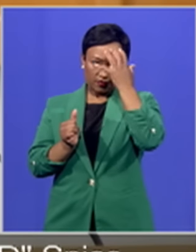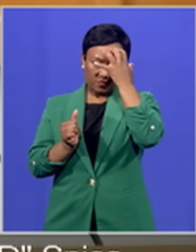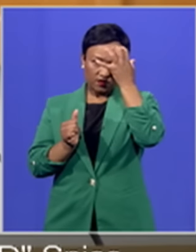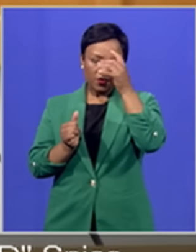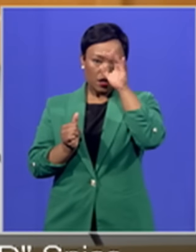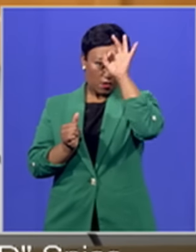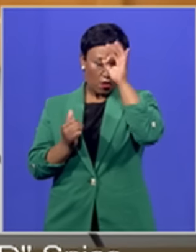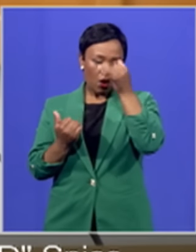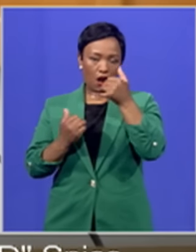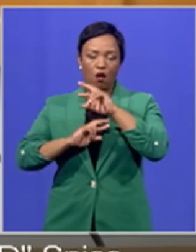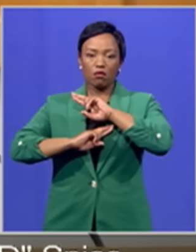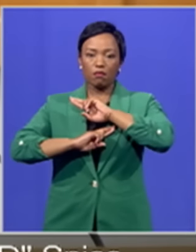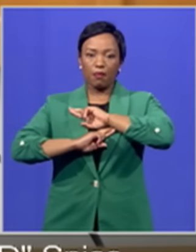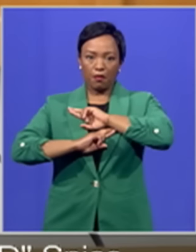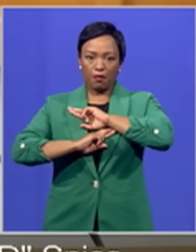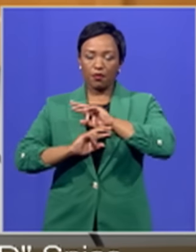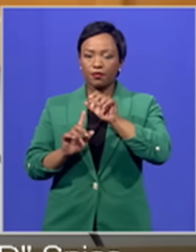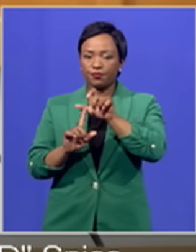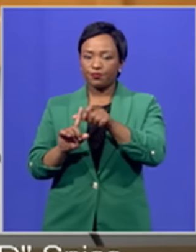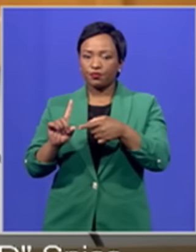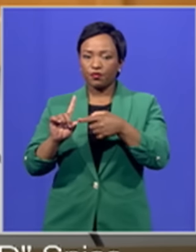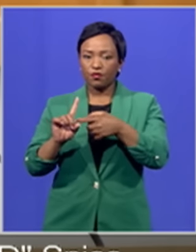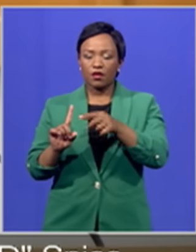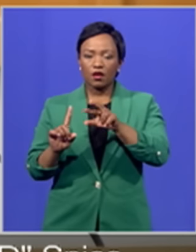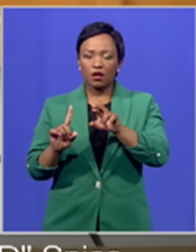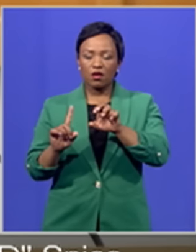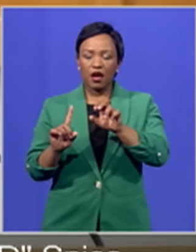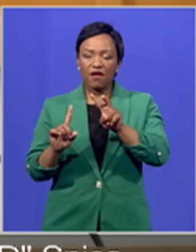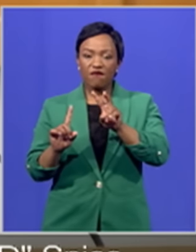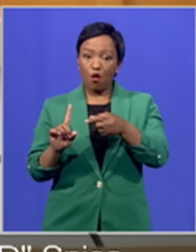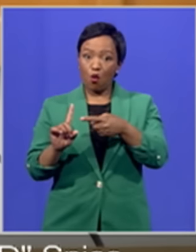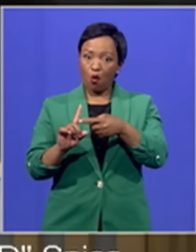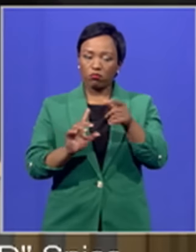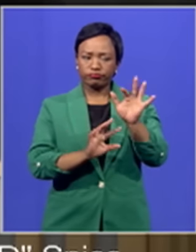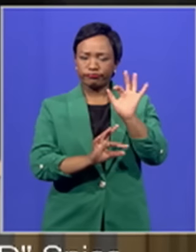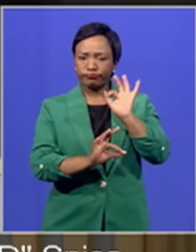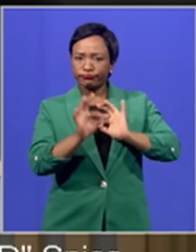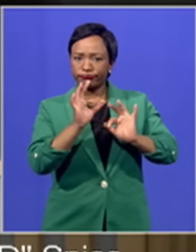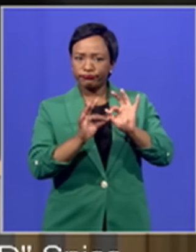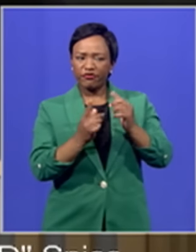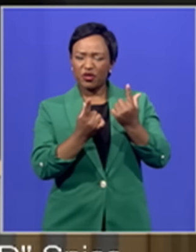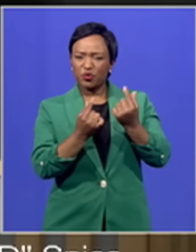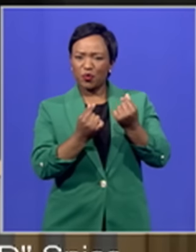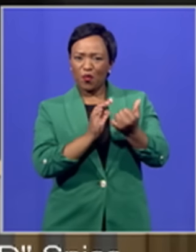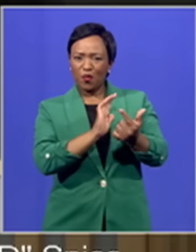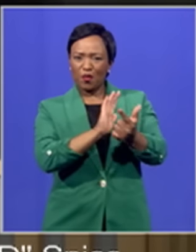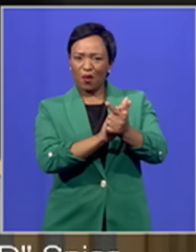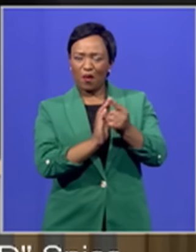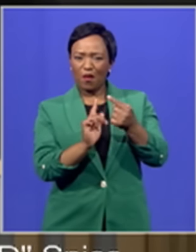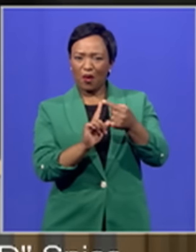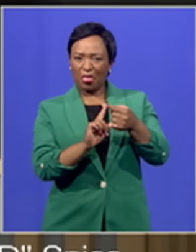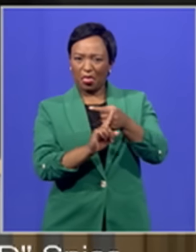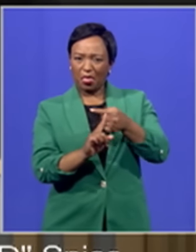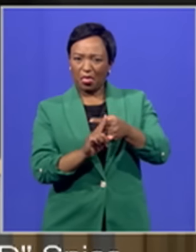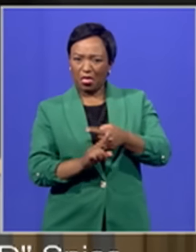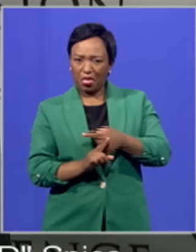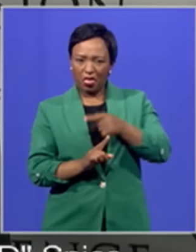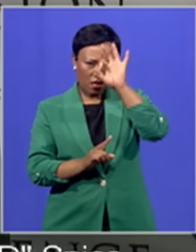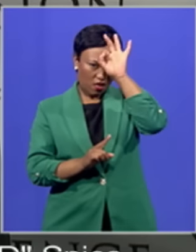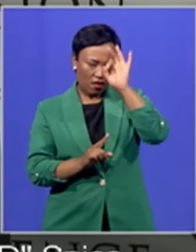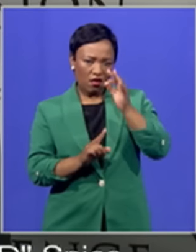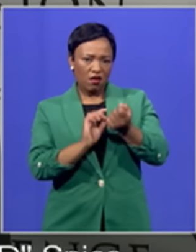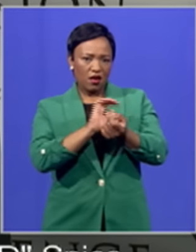rotšego mošomo Rivo Spies yo a bontšhitšego ditiragalo tše mmalwa tša bošaedi ka lekaleng la sephodisa. Se se akaretša tiragalo ya